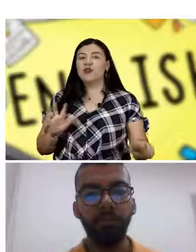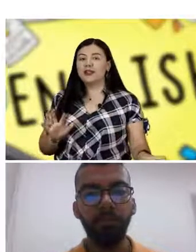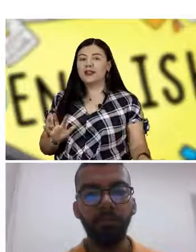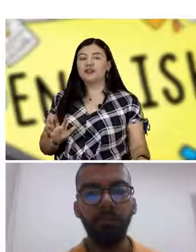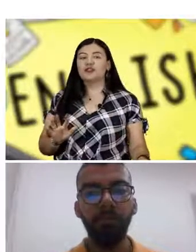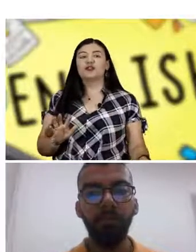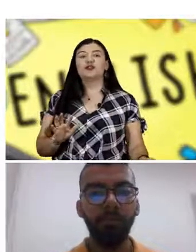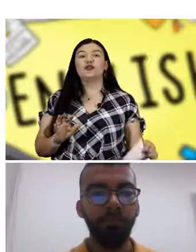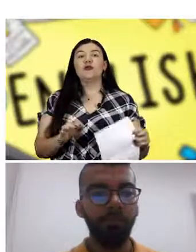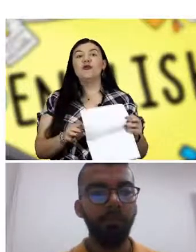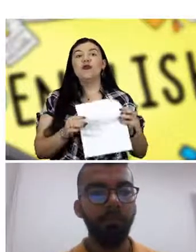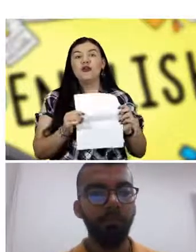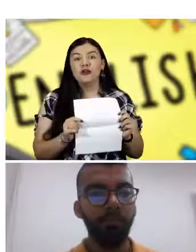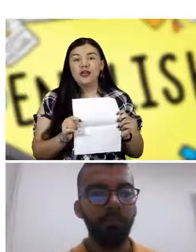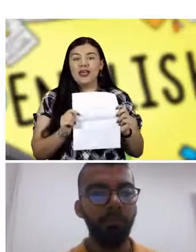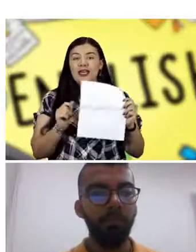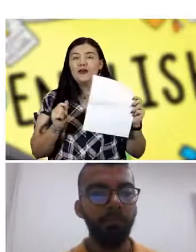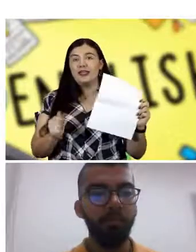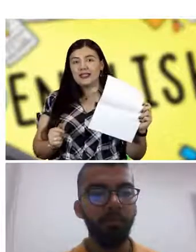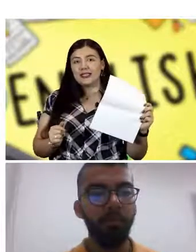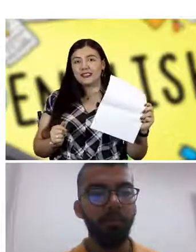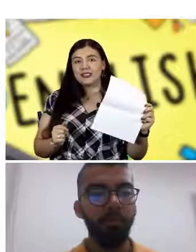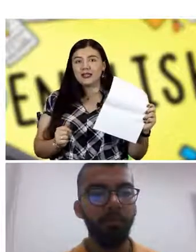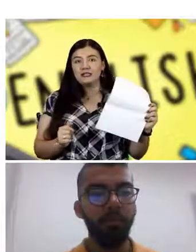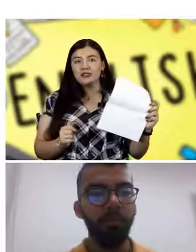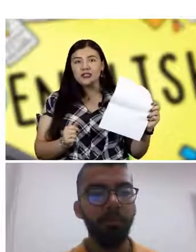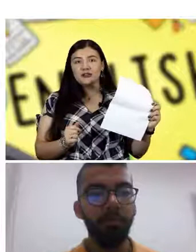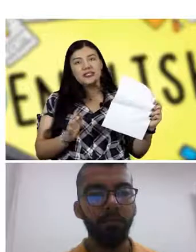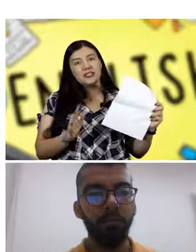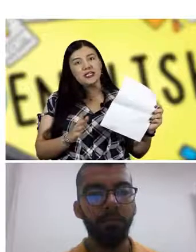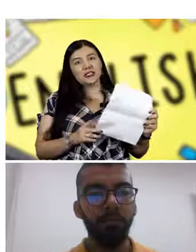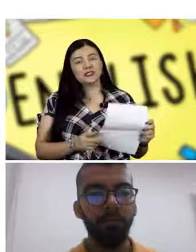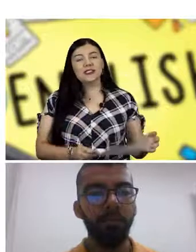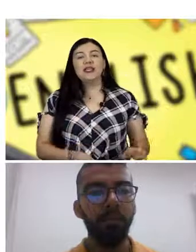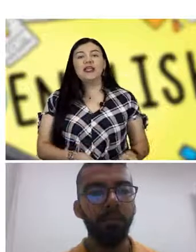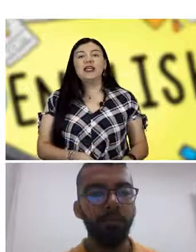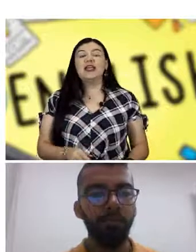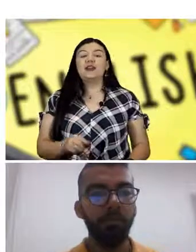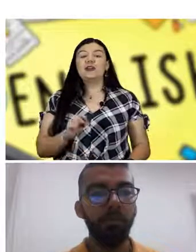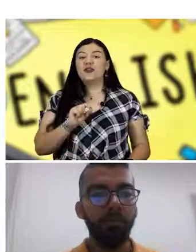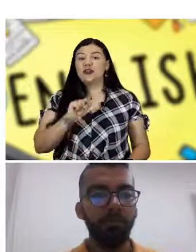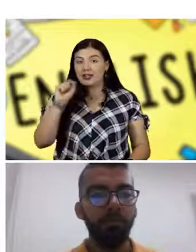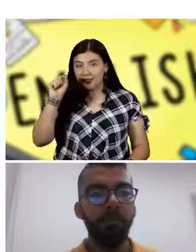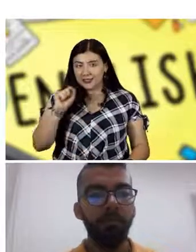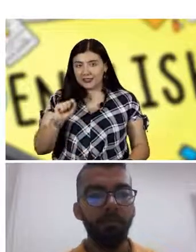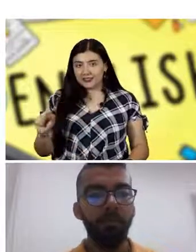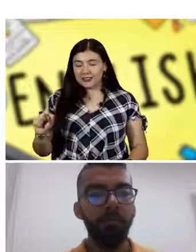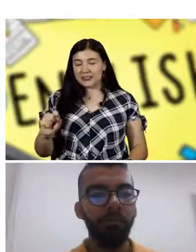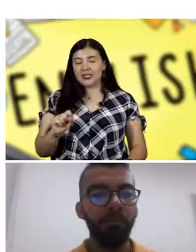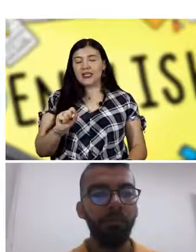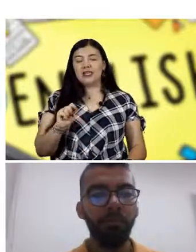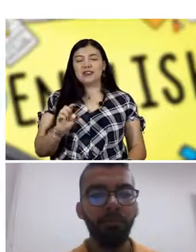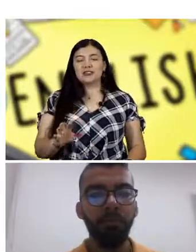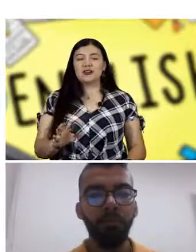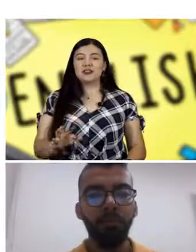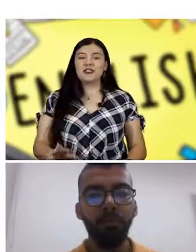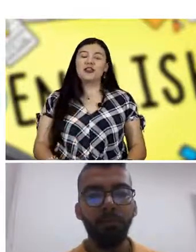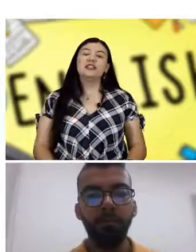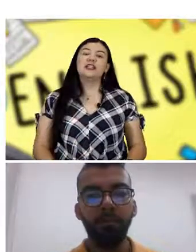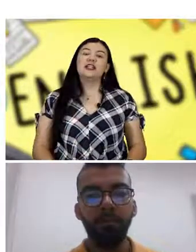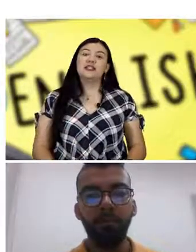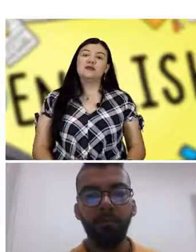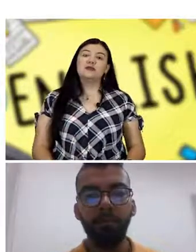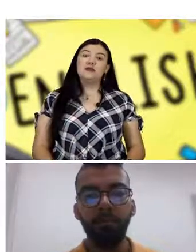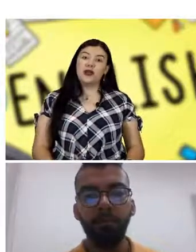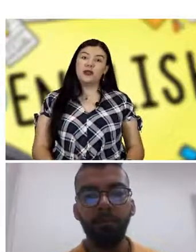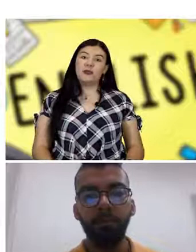Entonces, muy atentos con su dibujo en la hojita que hicieron, chicos y chicas, y con la señalización que hicieron